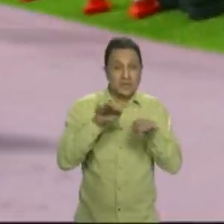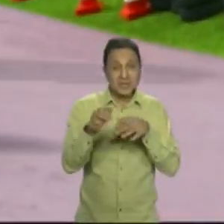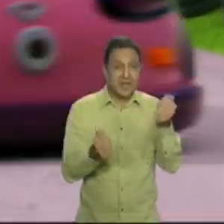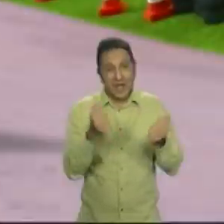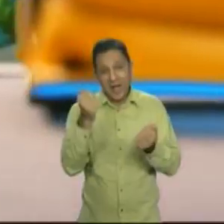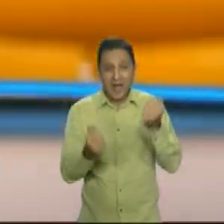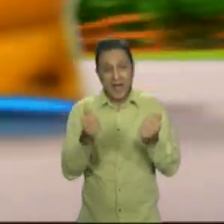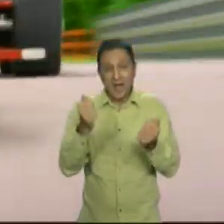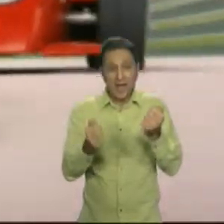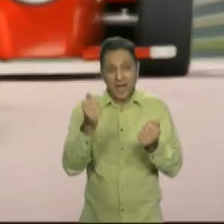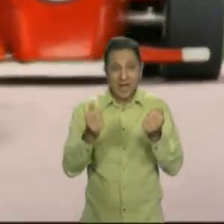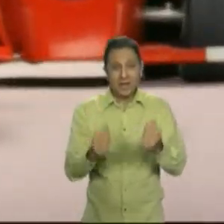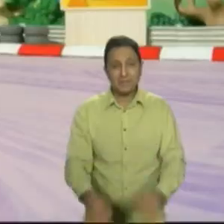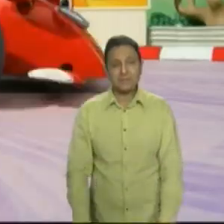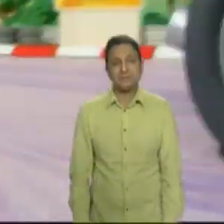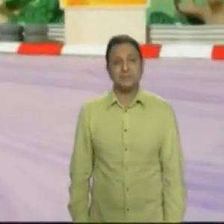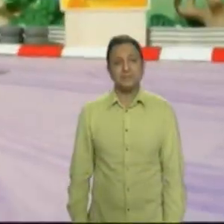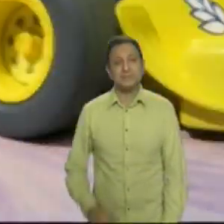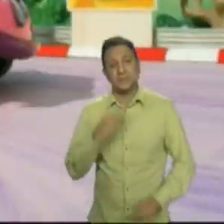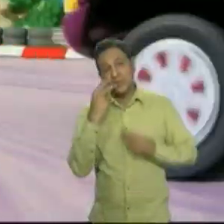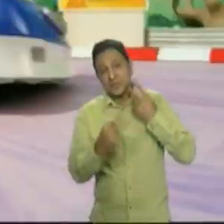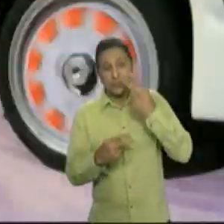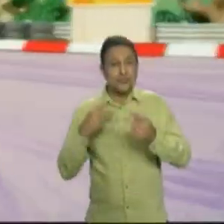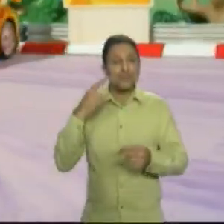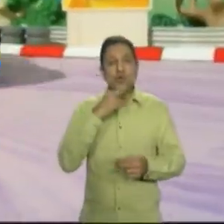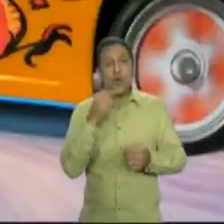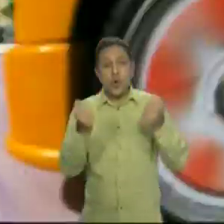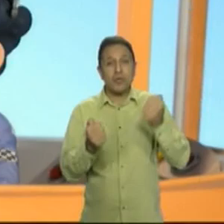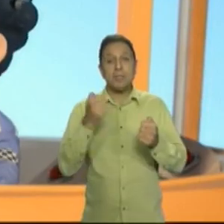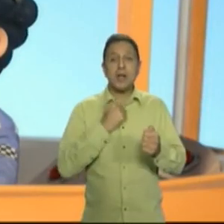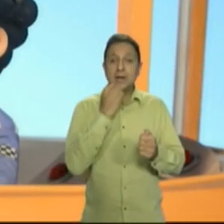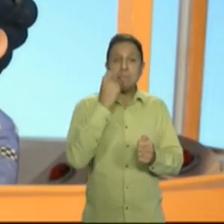racing car. Rory, my number one star.